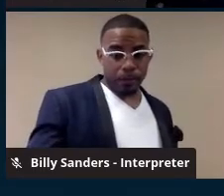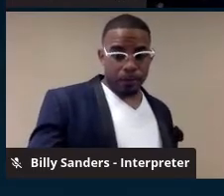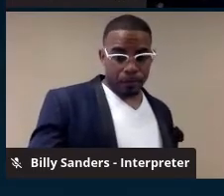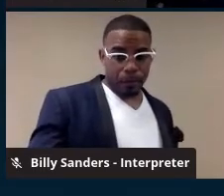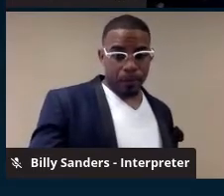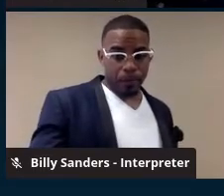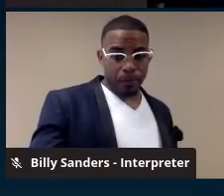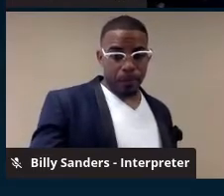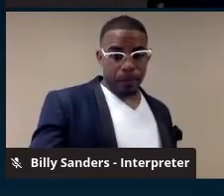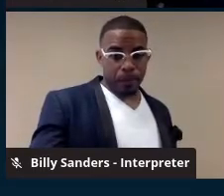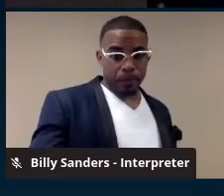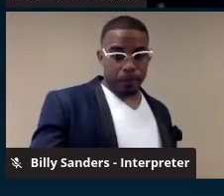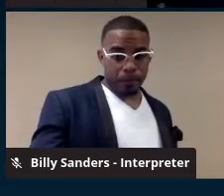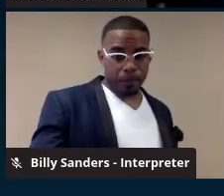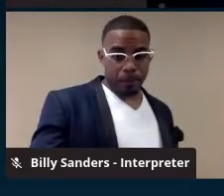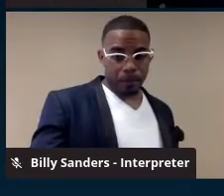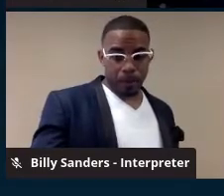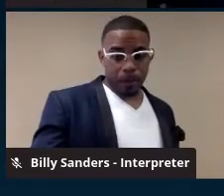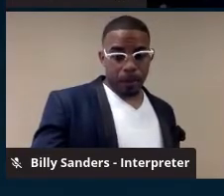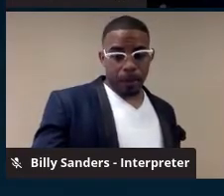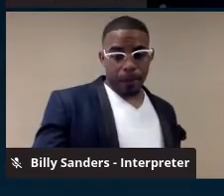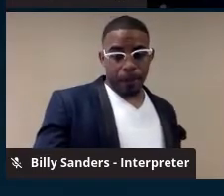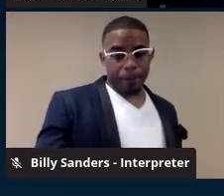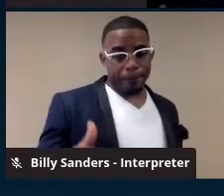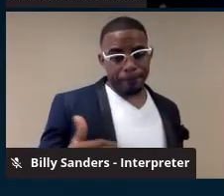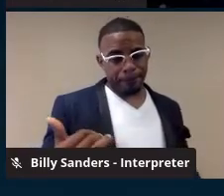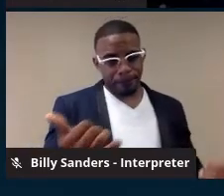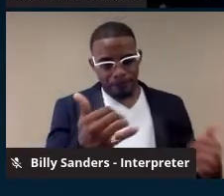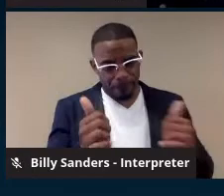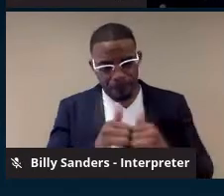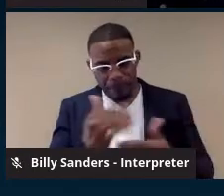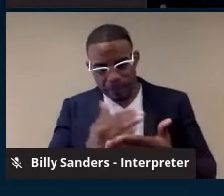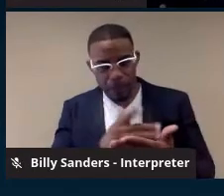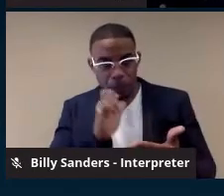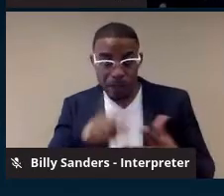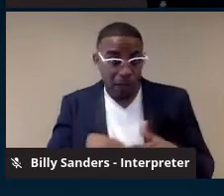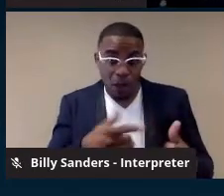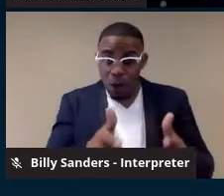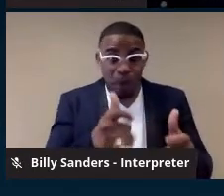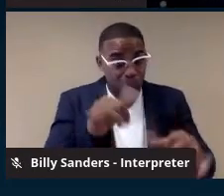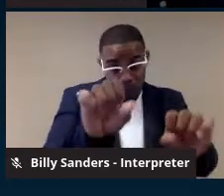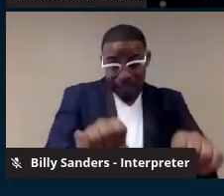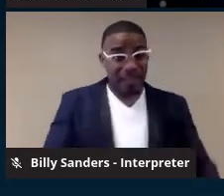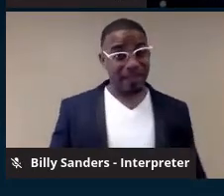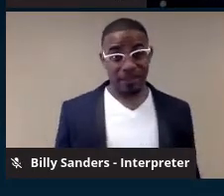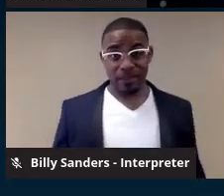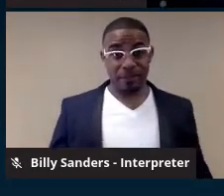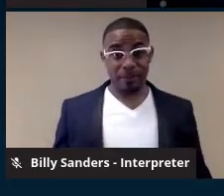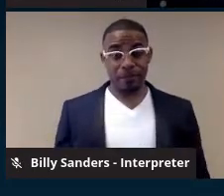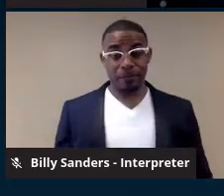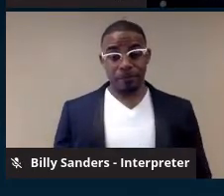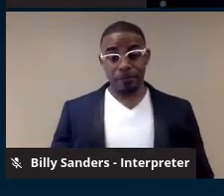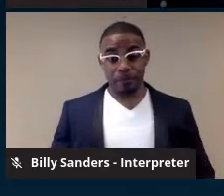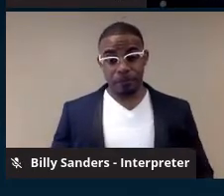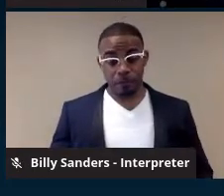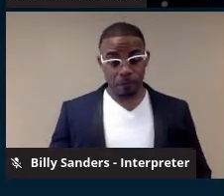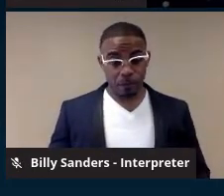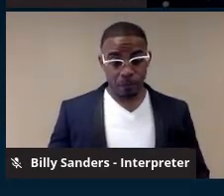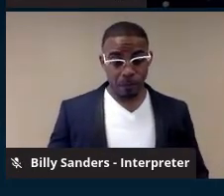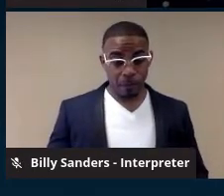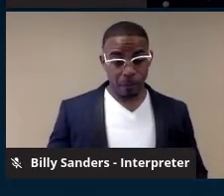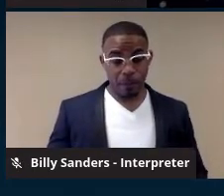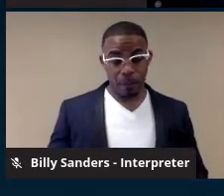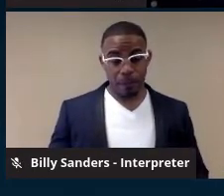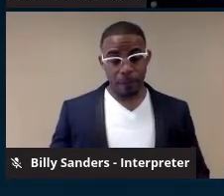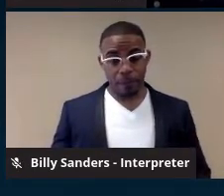do a file new server side and have a play with it. Like, you really can get started really quickly, and it lets